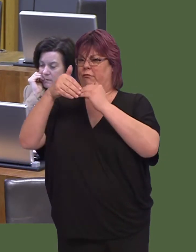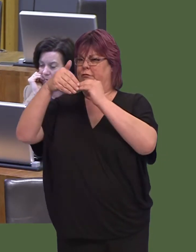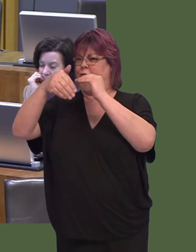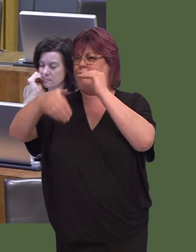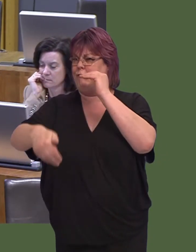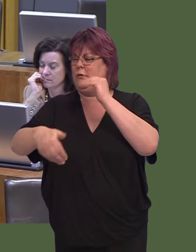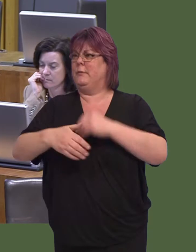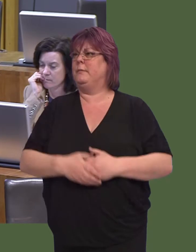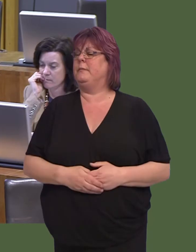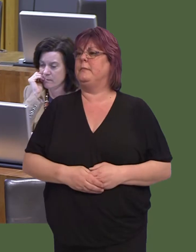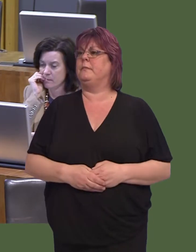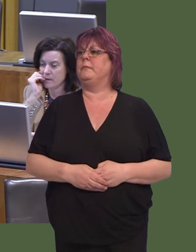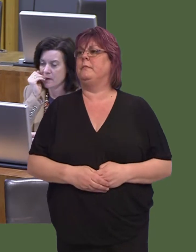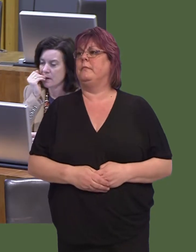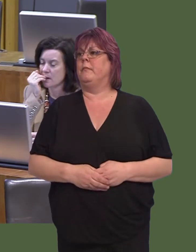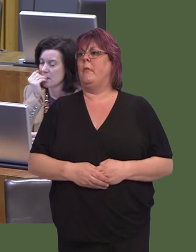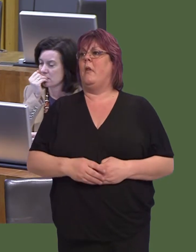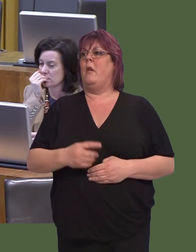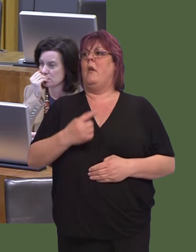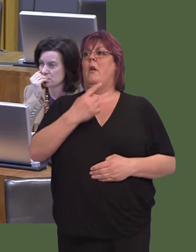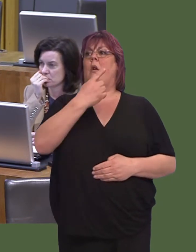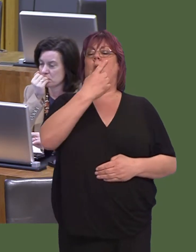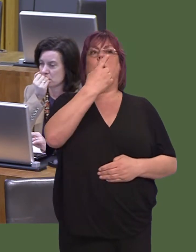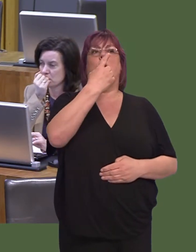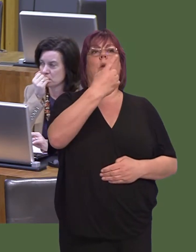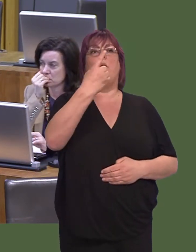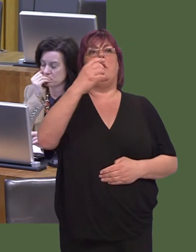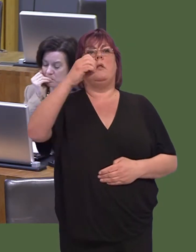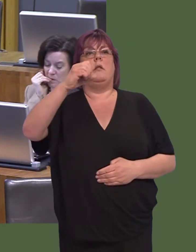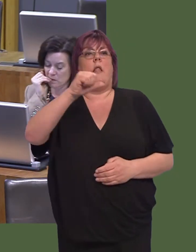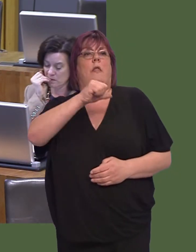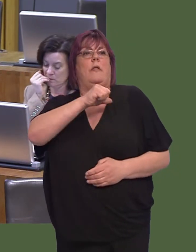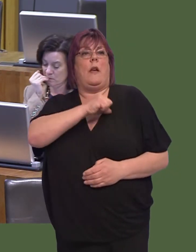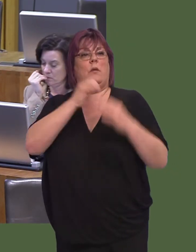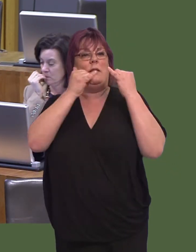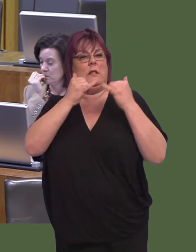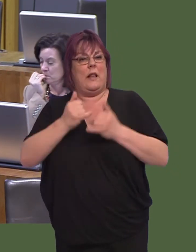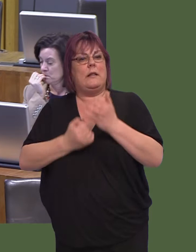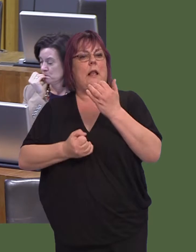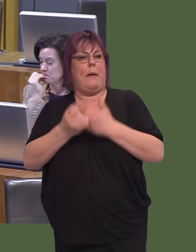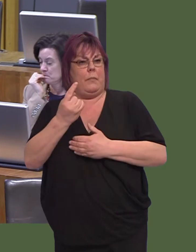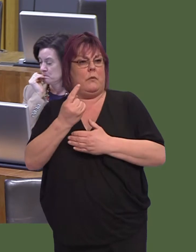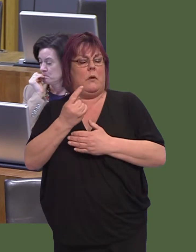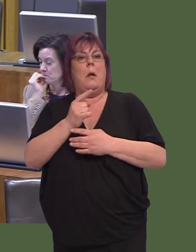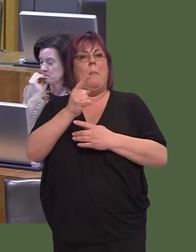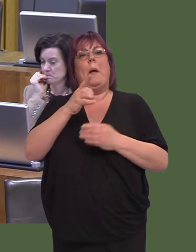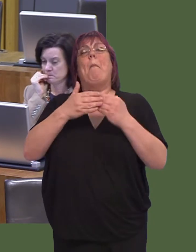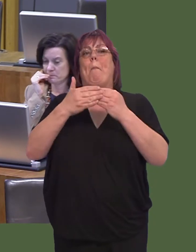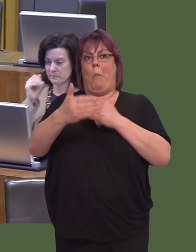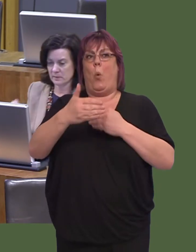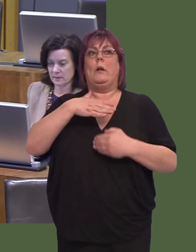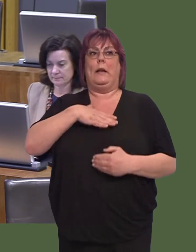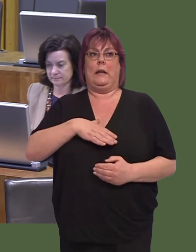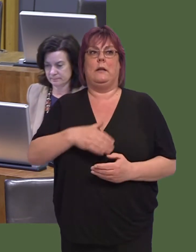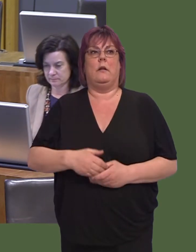past 9 years. More than 110,000 tests are conducted as part of the programme. There need to be more,